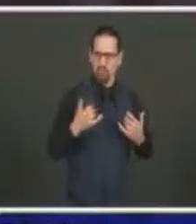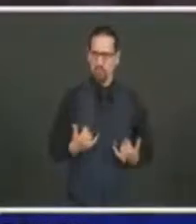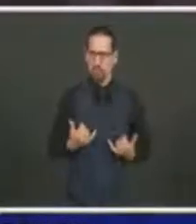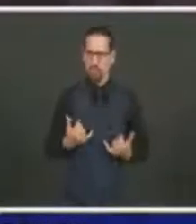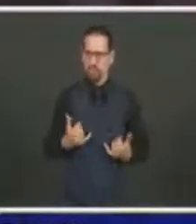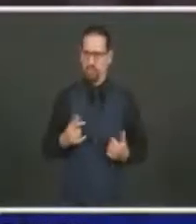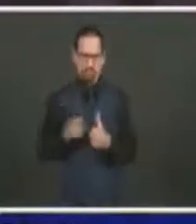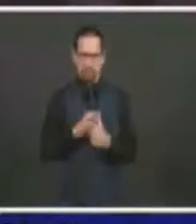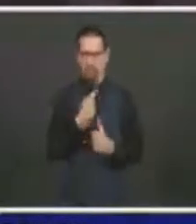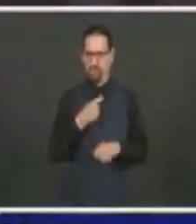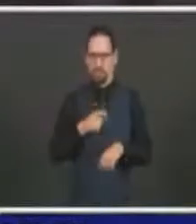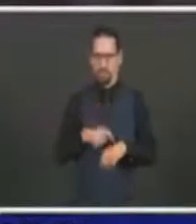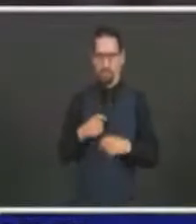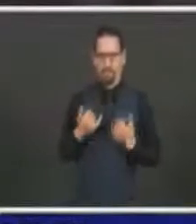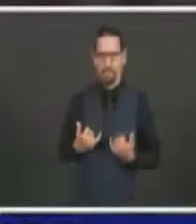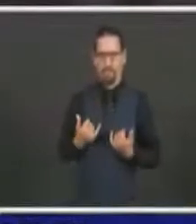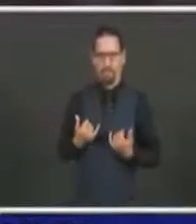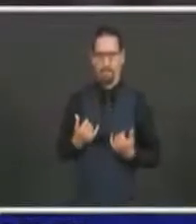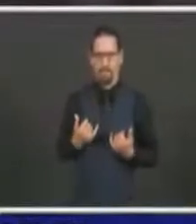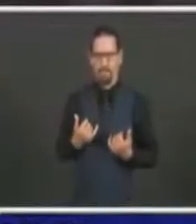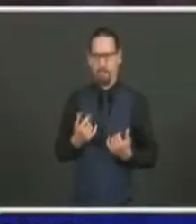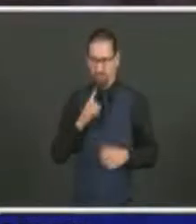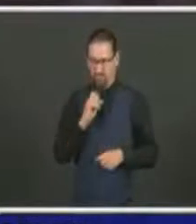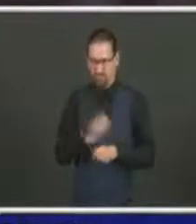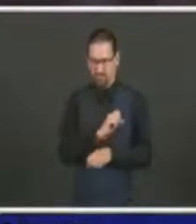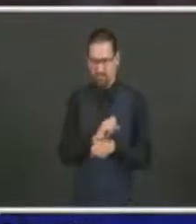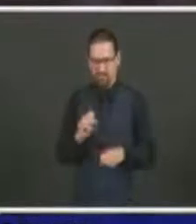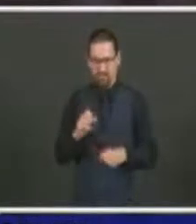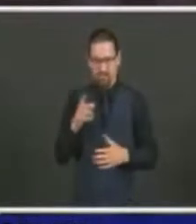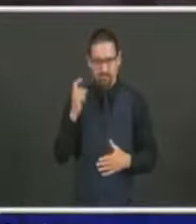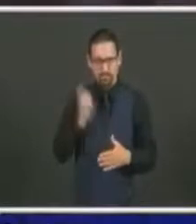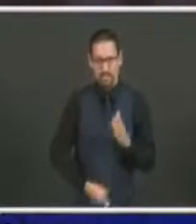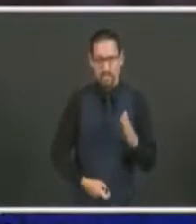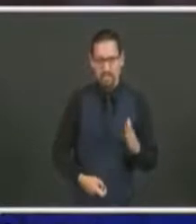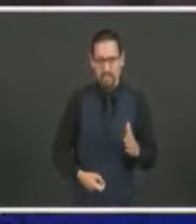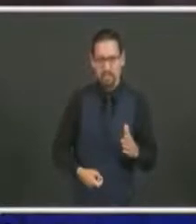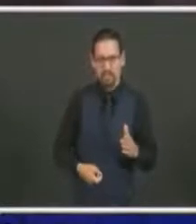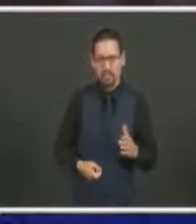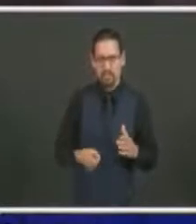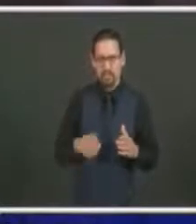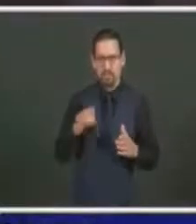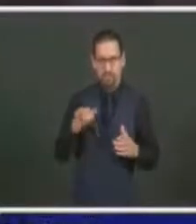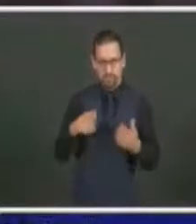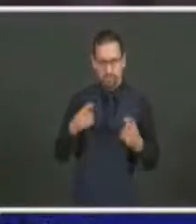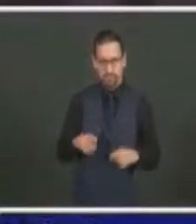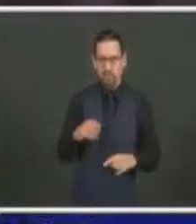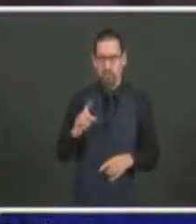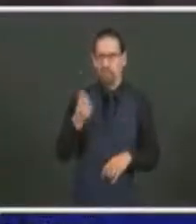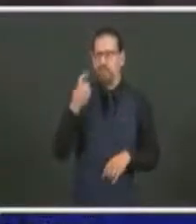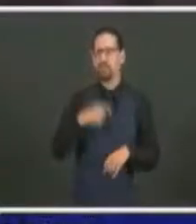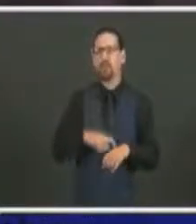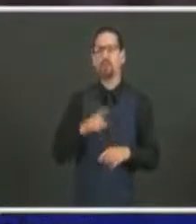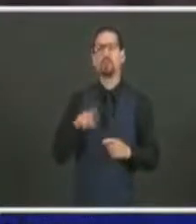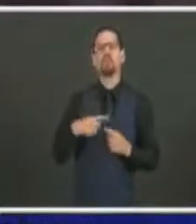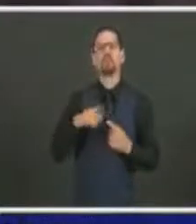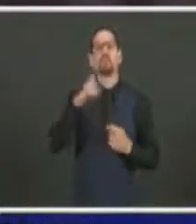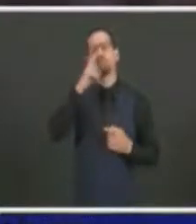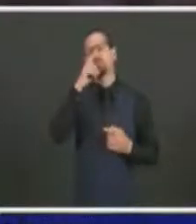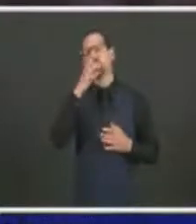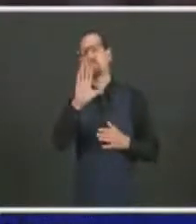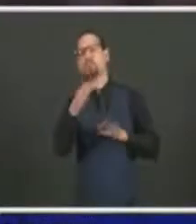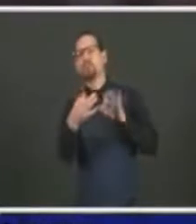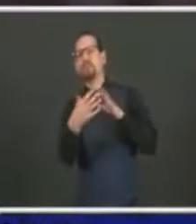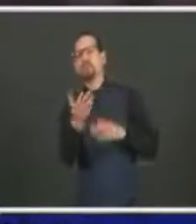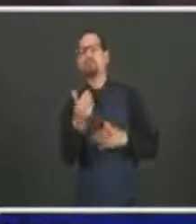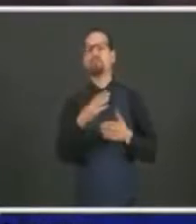to the effect that there have been actual fines imposed. Can you give us some insight on what that process was,